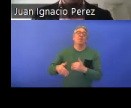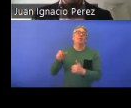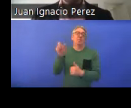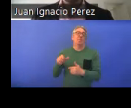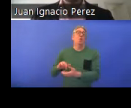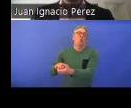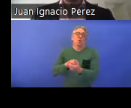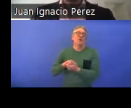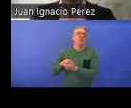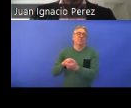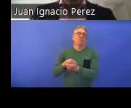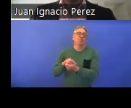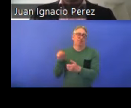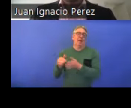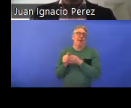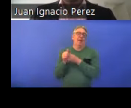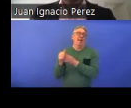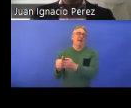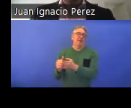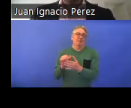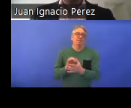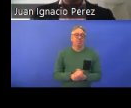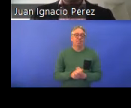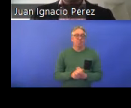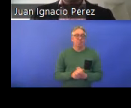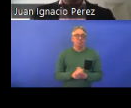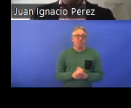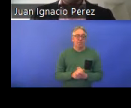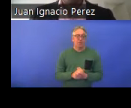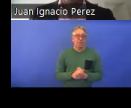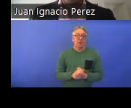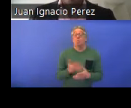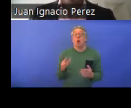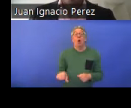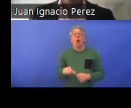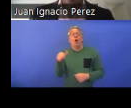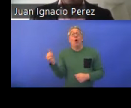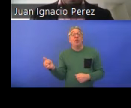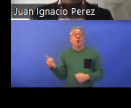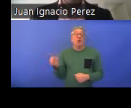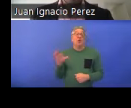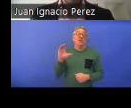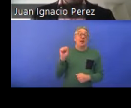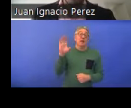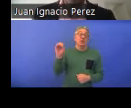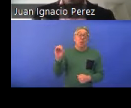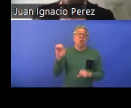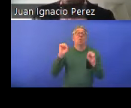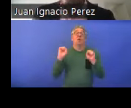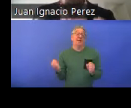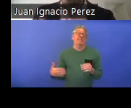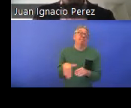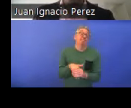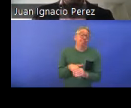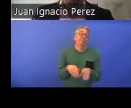process, and eventually other national civil society organizations. What